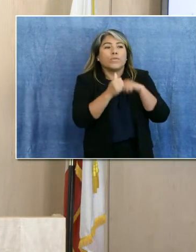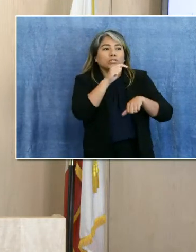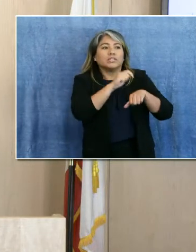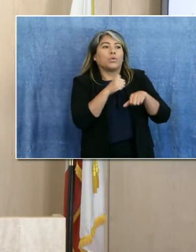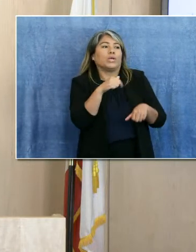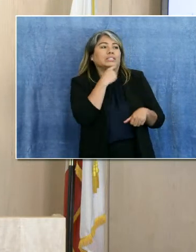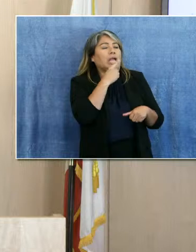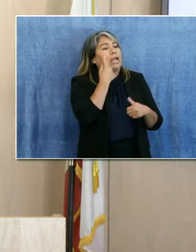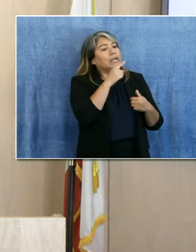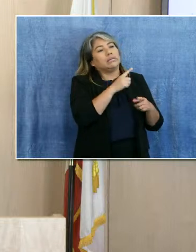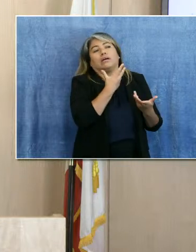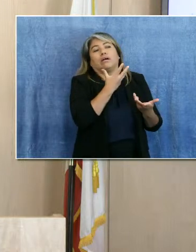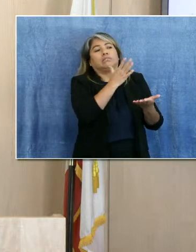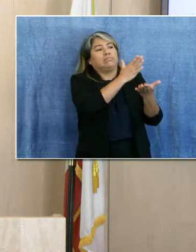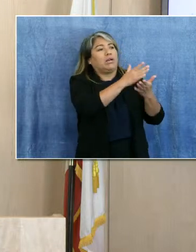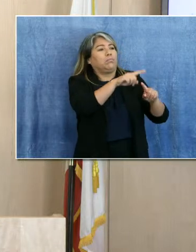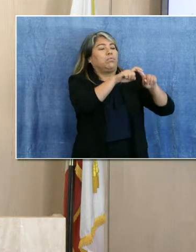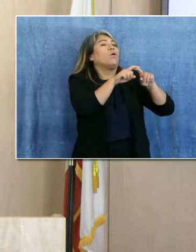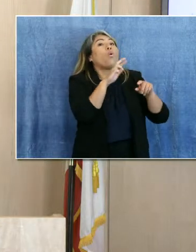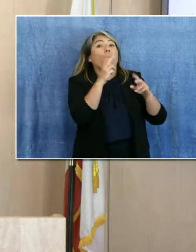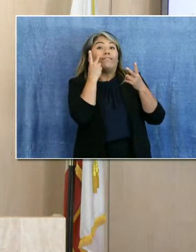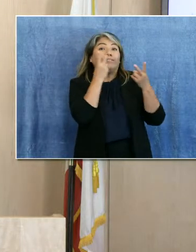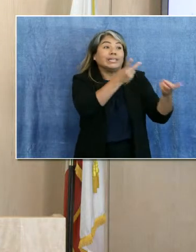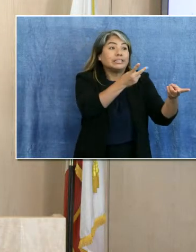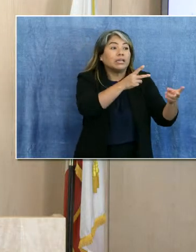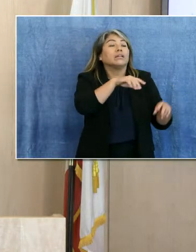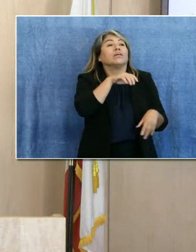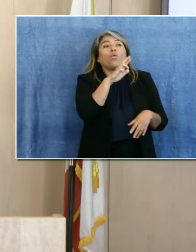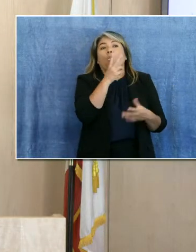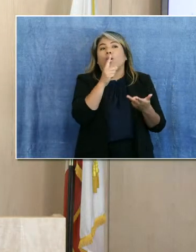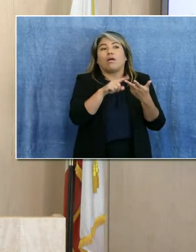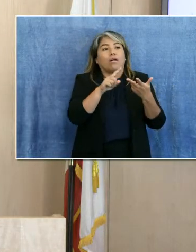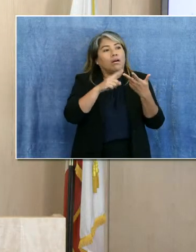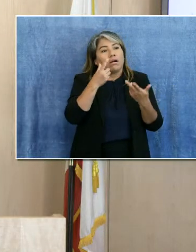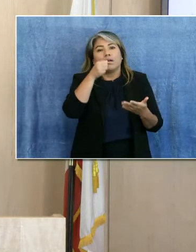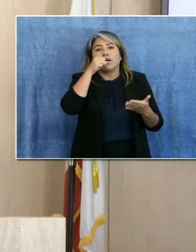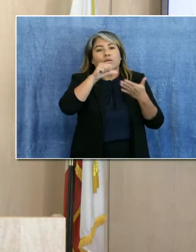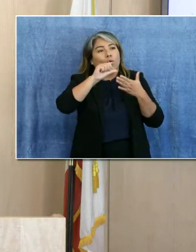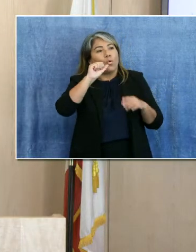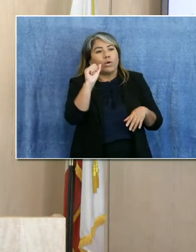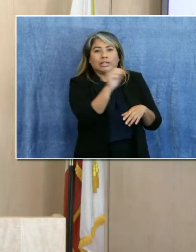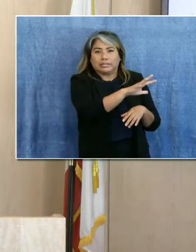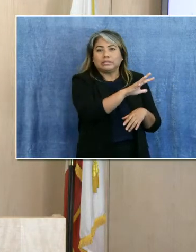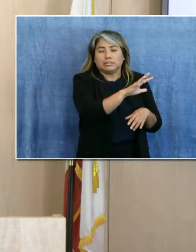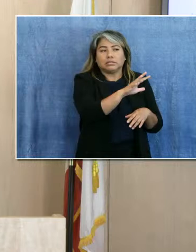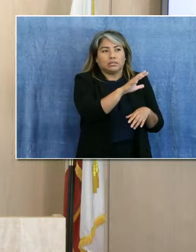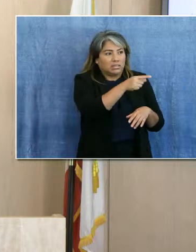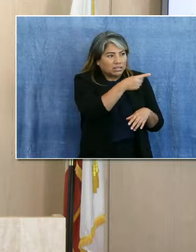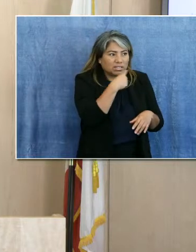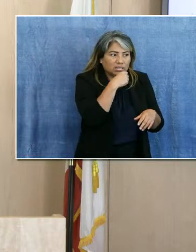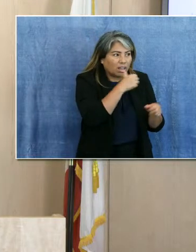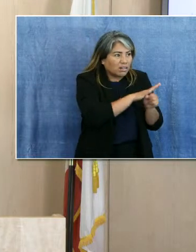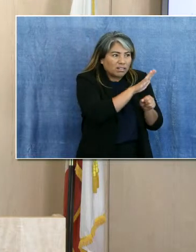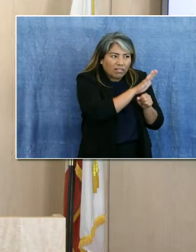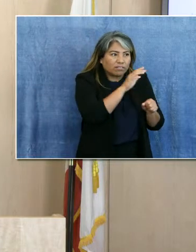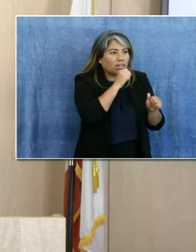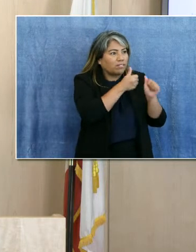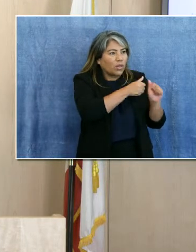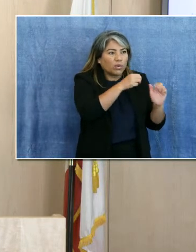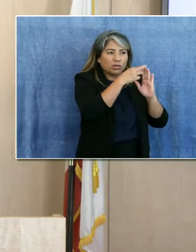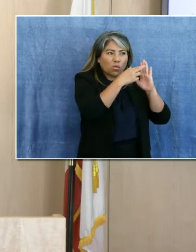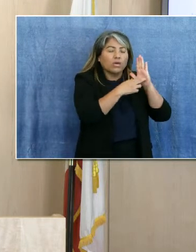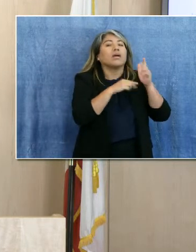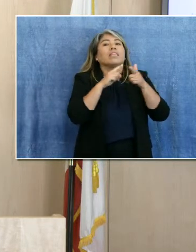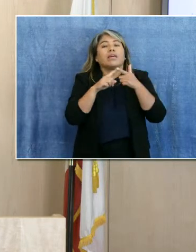desist, either a visit, a cease and desist order, or a public health notice have been sufficient to gain compliance. What we're really looking at is those folks